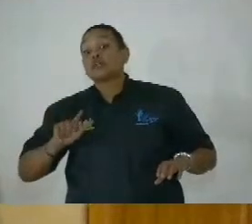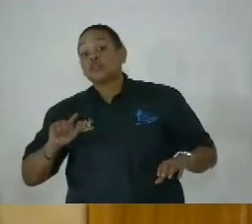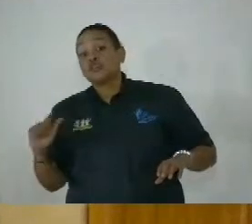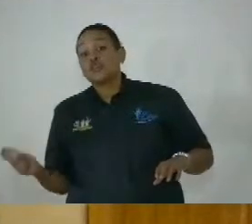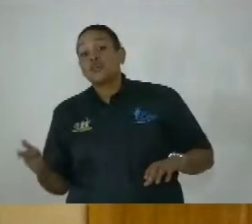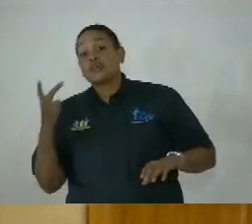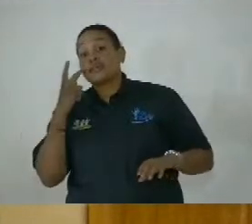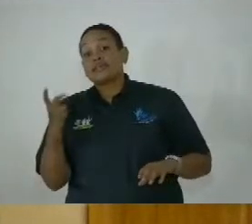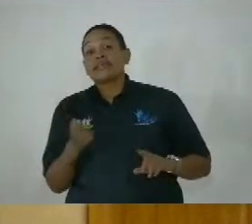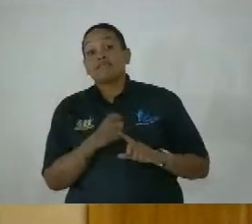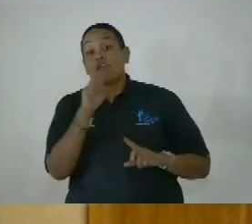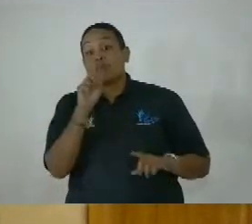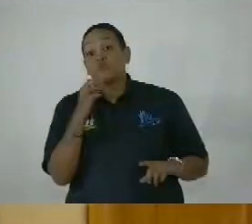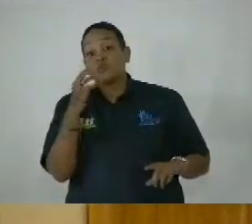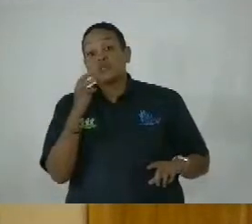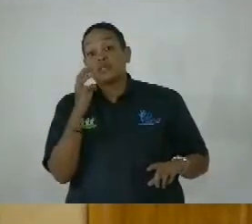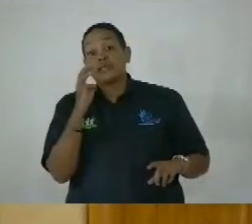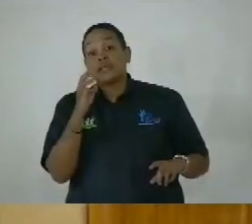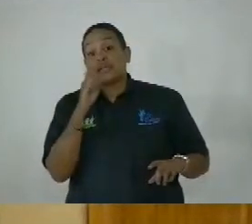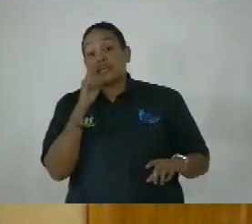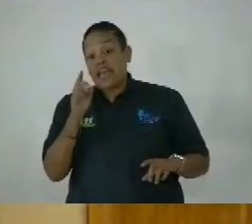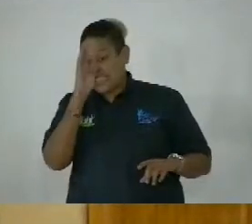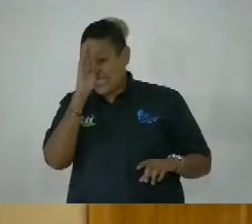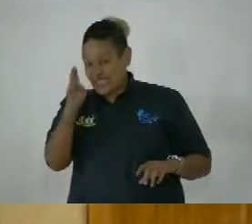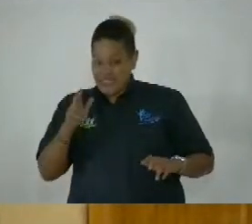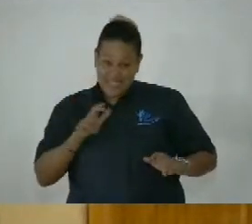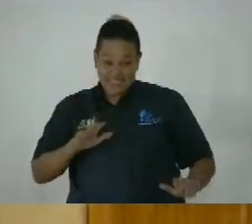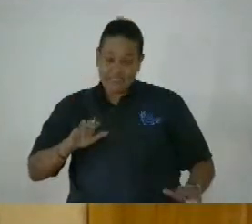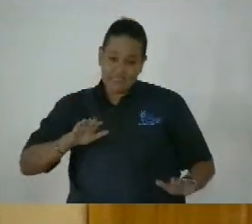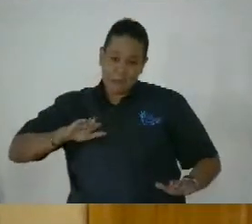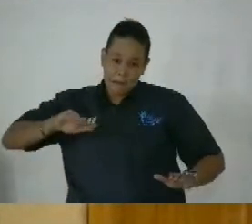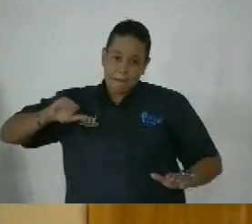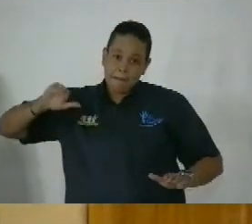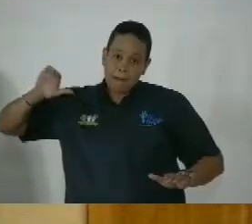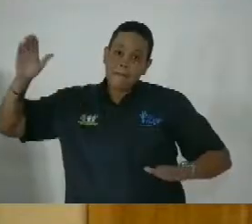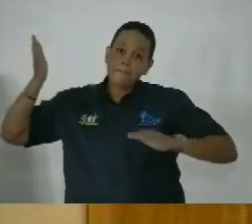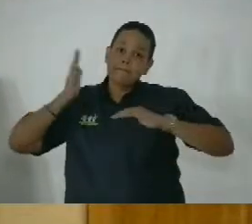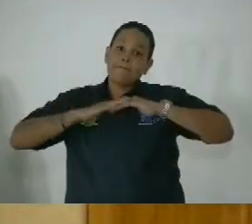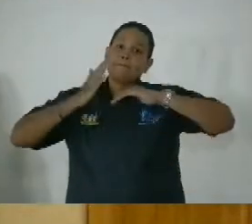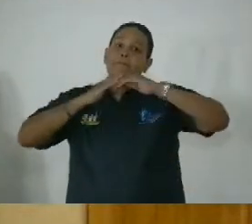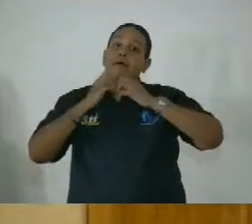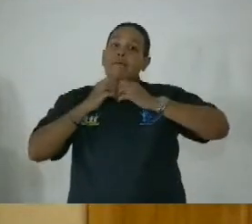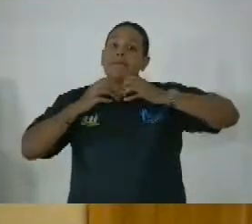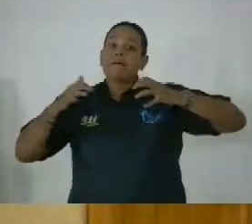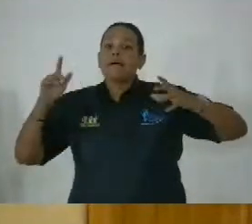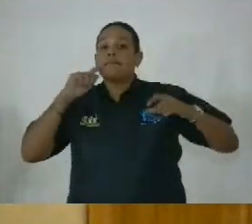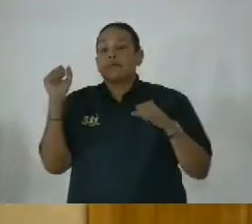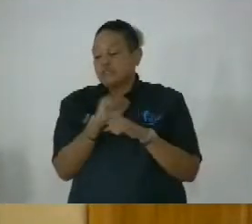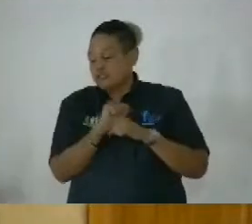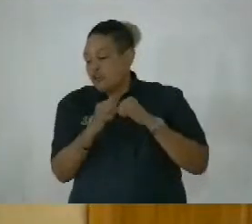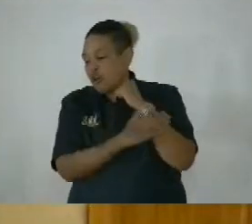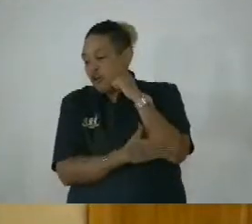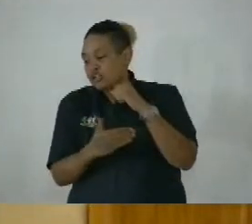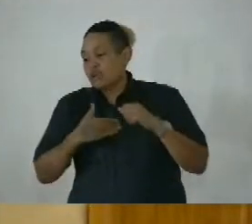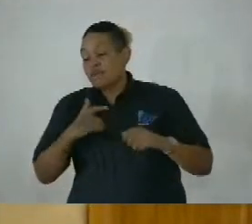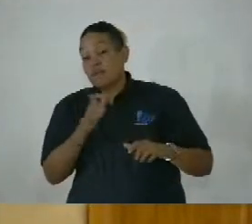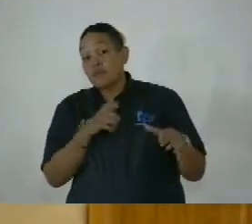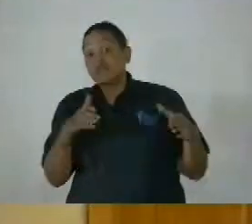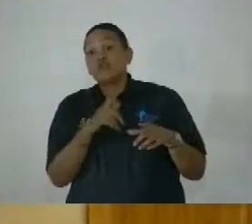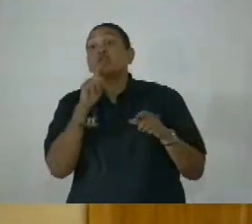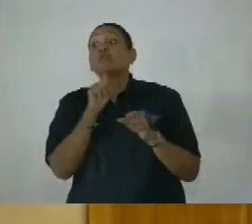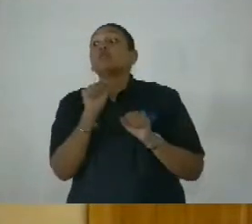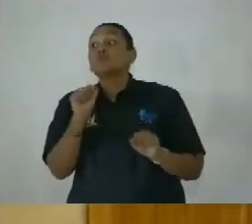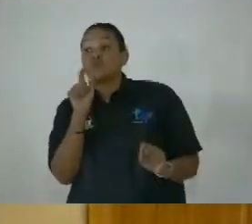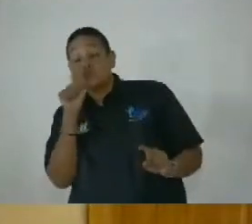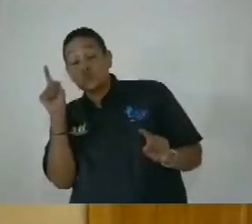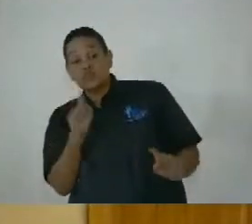we can see from 2016 a direct and decided and constant investment to ensure that the country had a police force that could